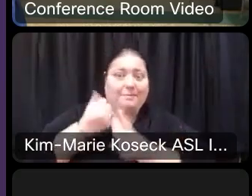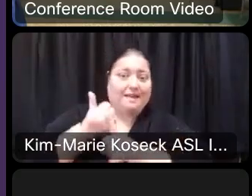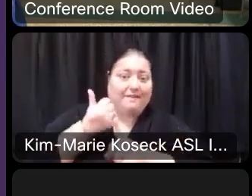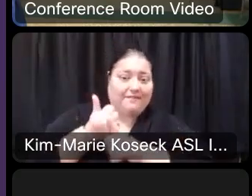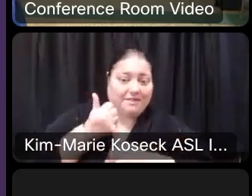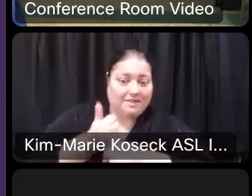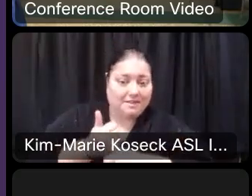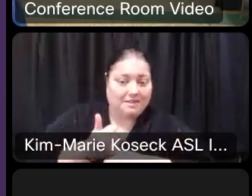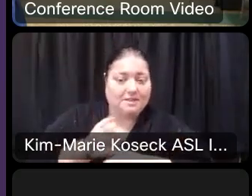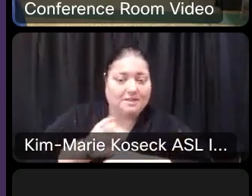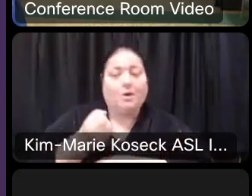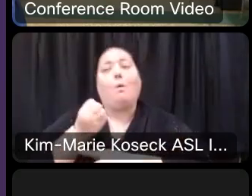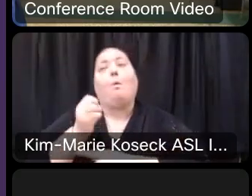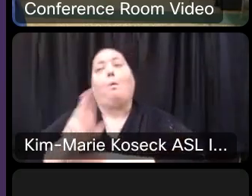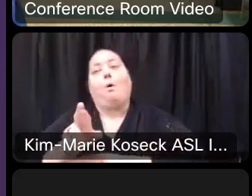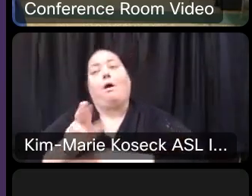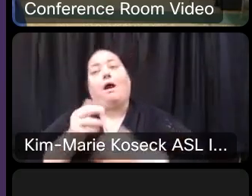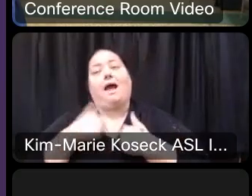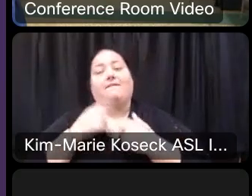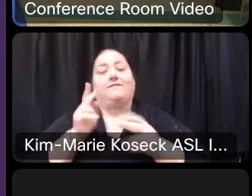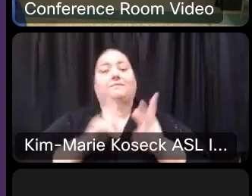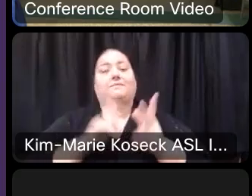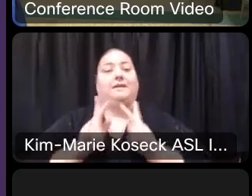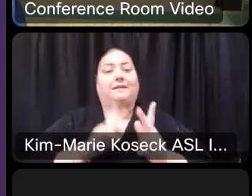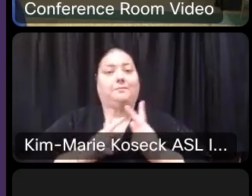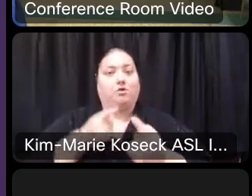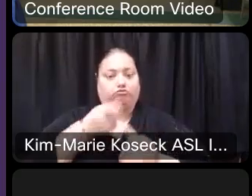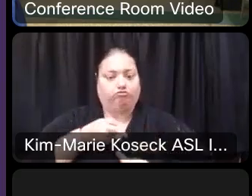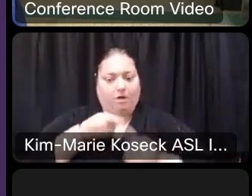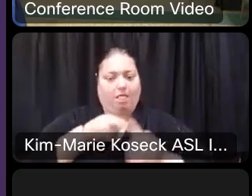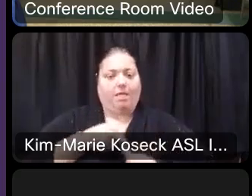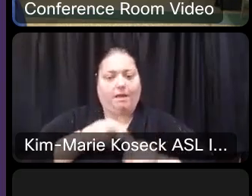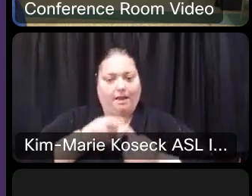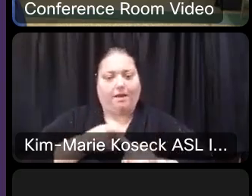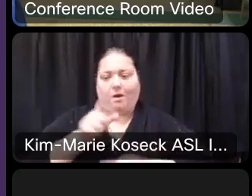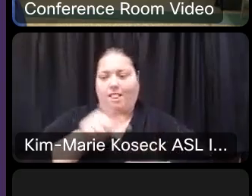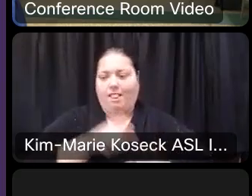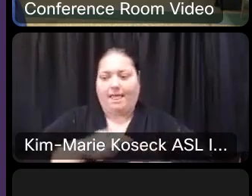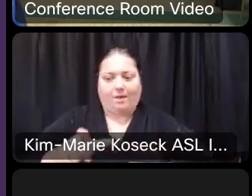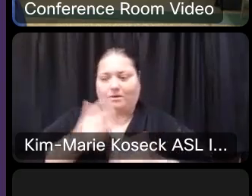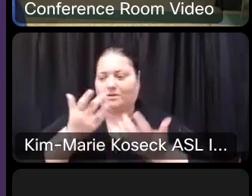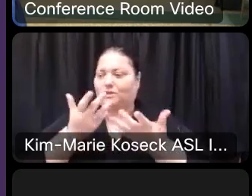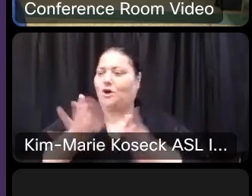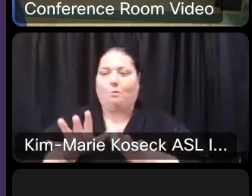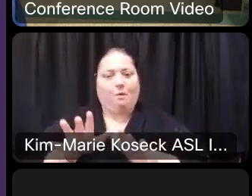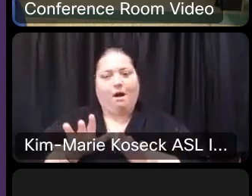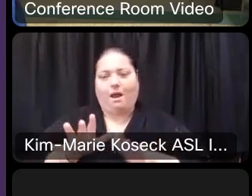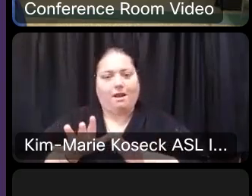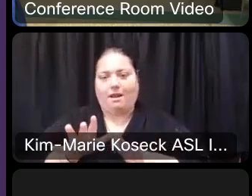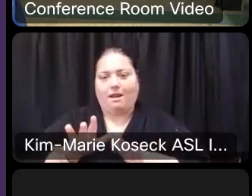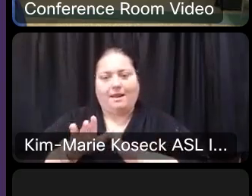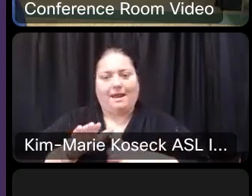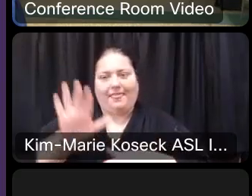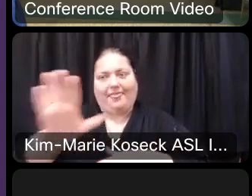and or have people struggling or landlords do not want them in